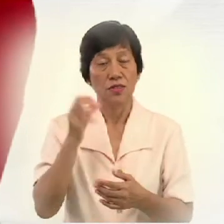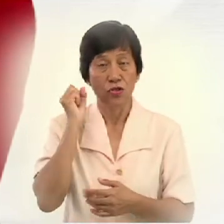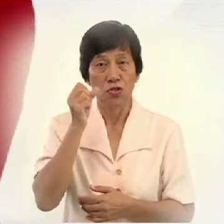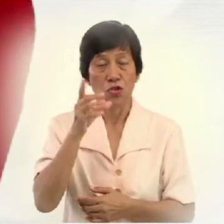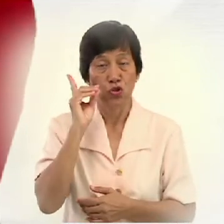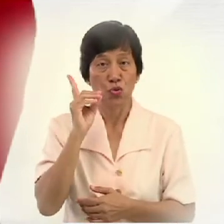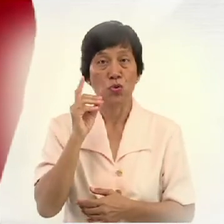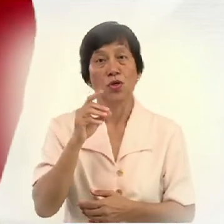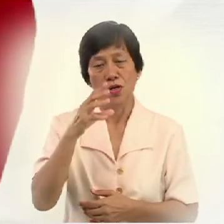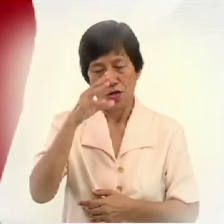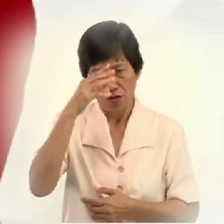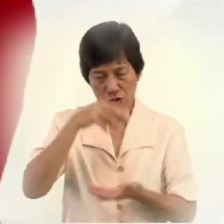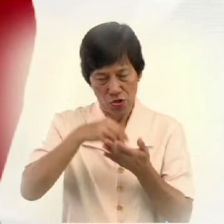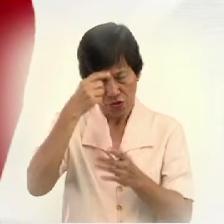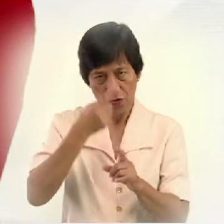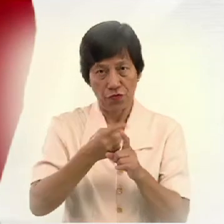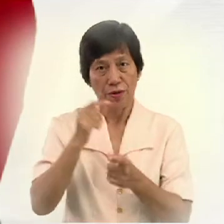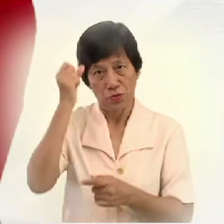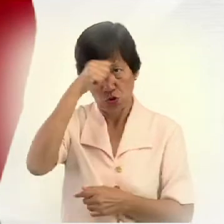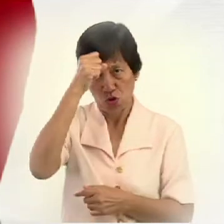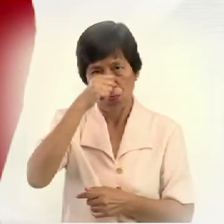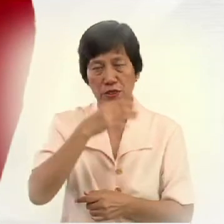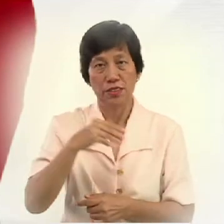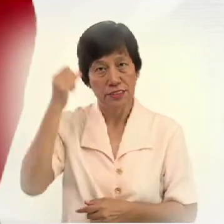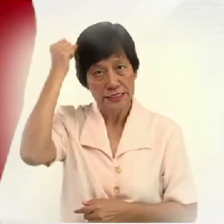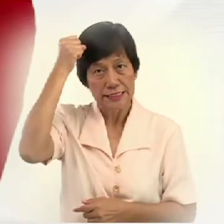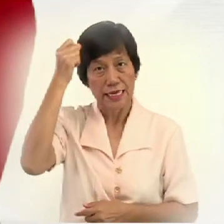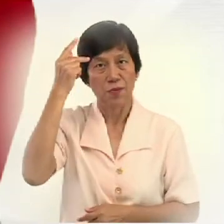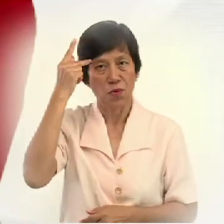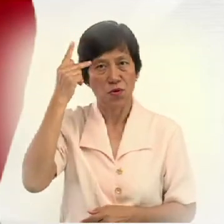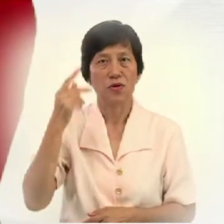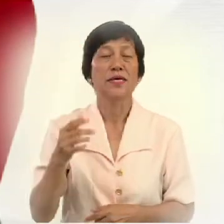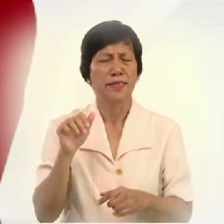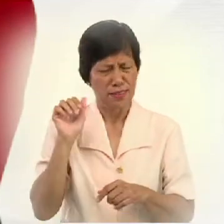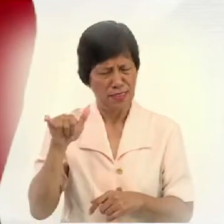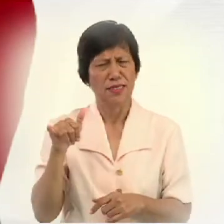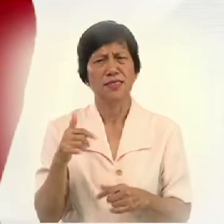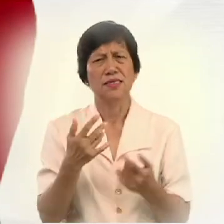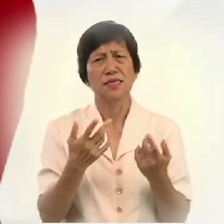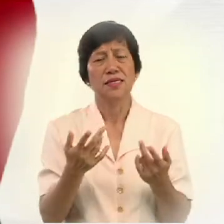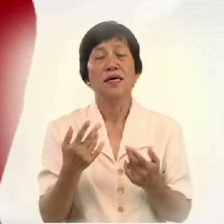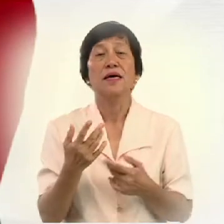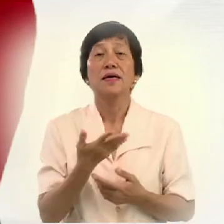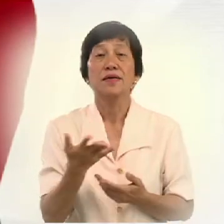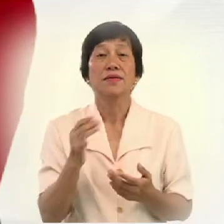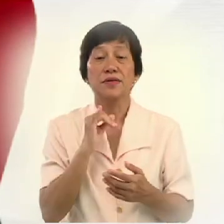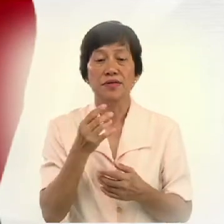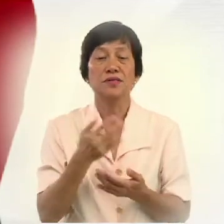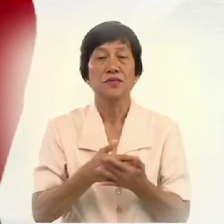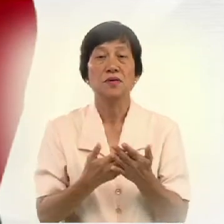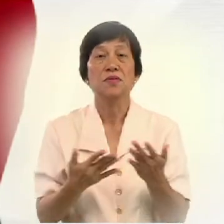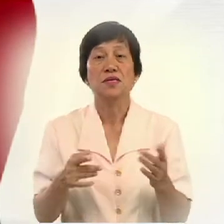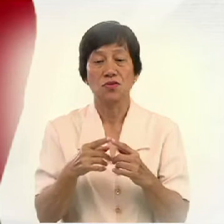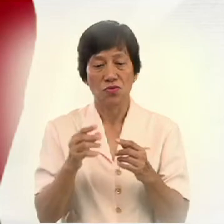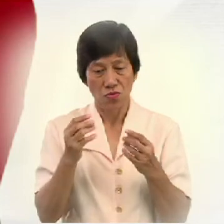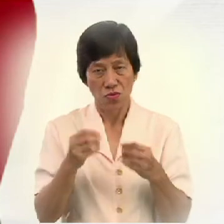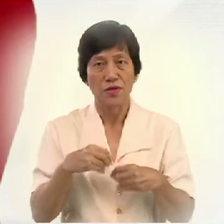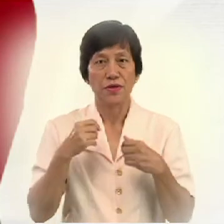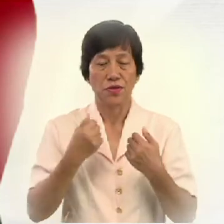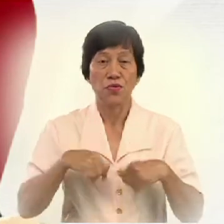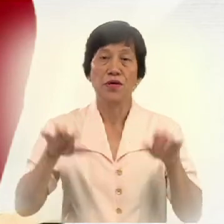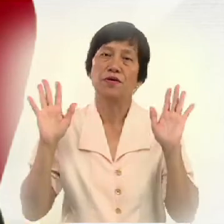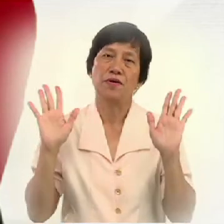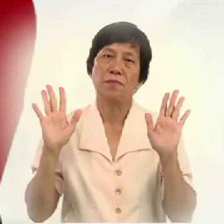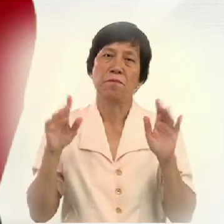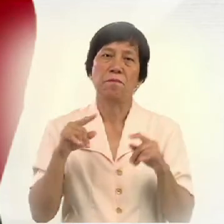all undergo. We should learn from Solomon. We should learn from St. Paul. Yes, there